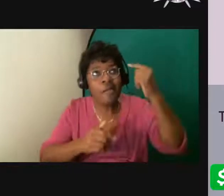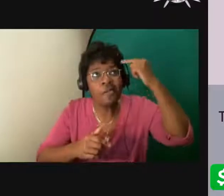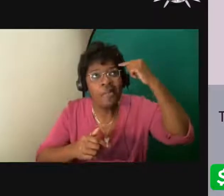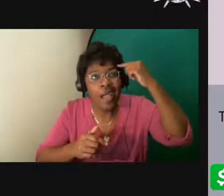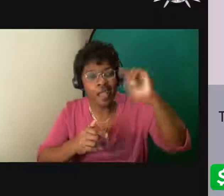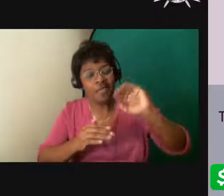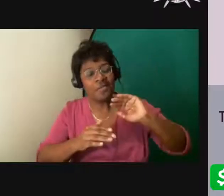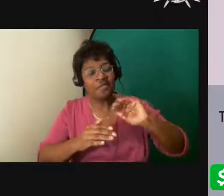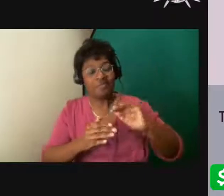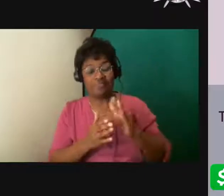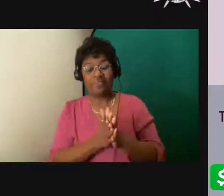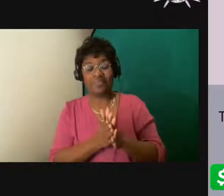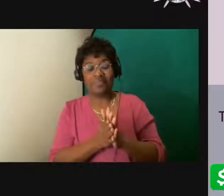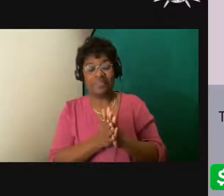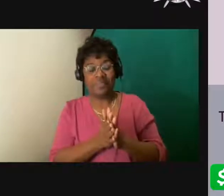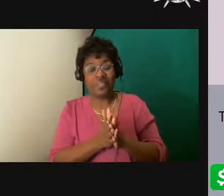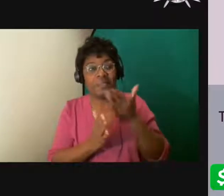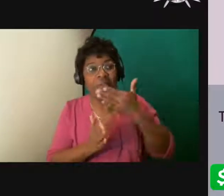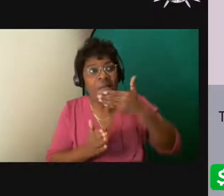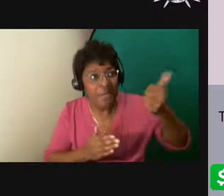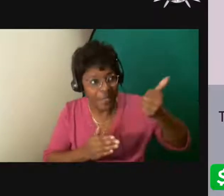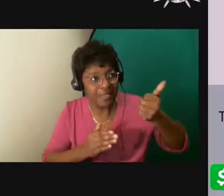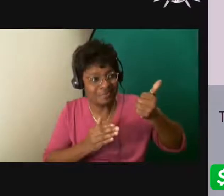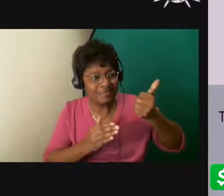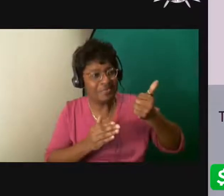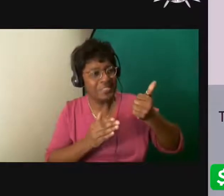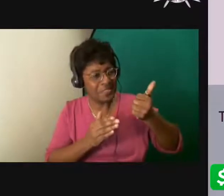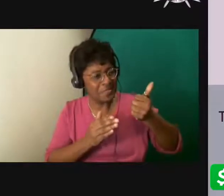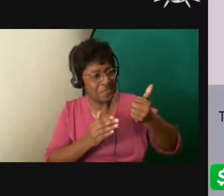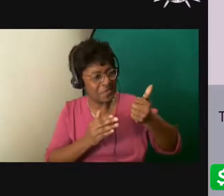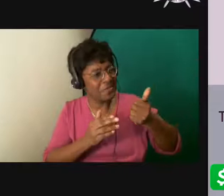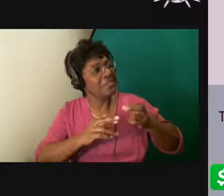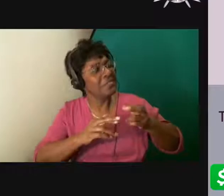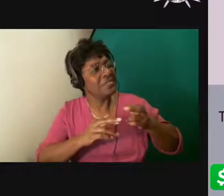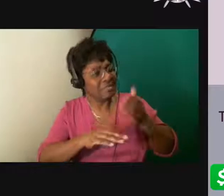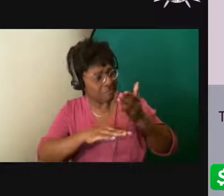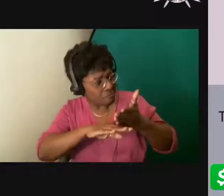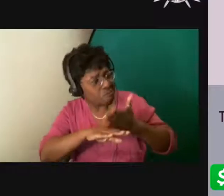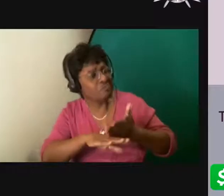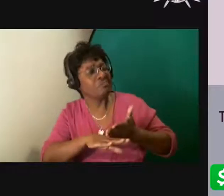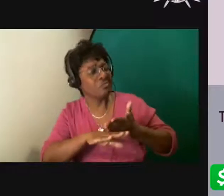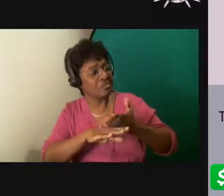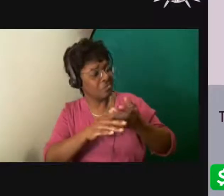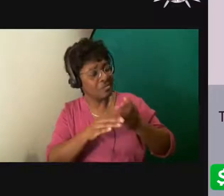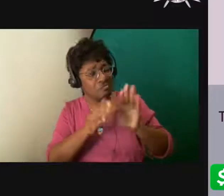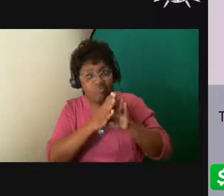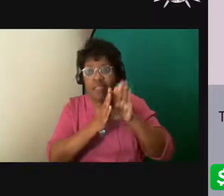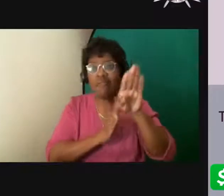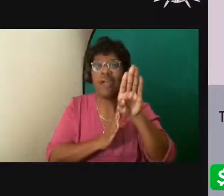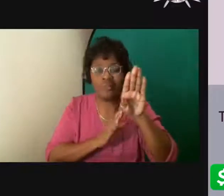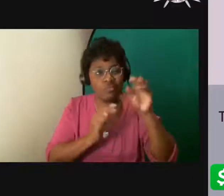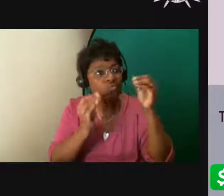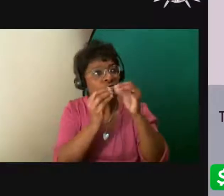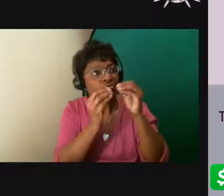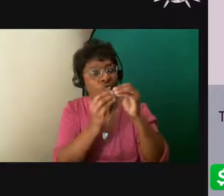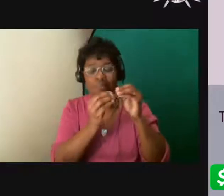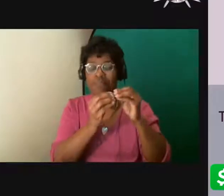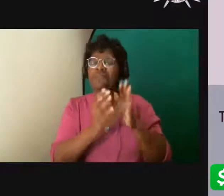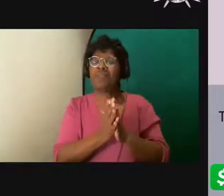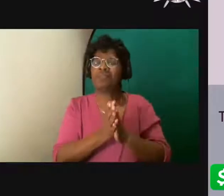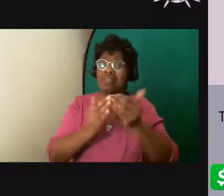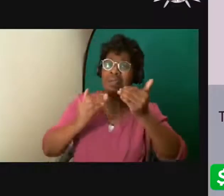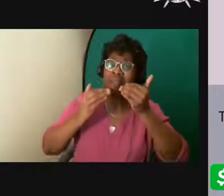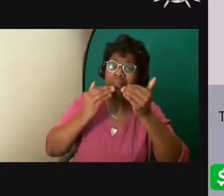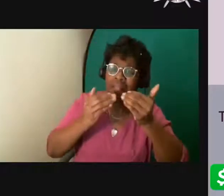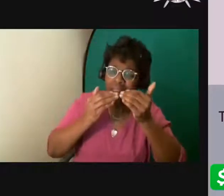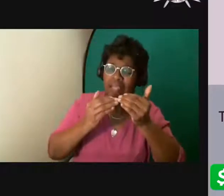better equipped for the work of the kingdom? Listen, I'm excited to be here. I want to shout out Elder Willie Walker for being